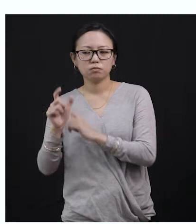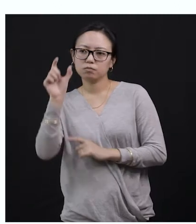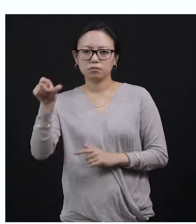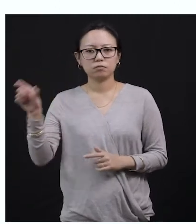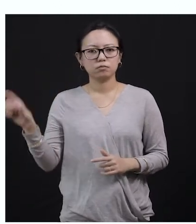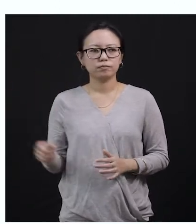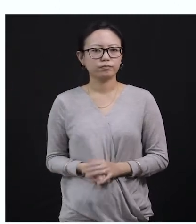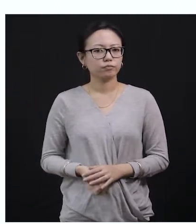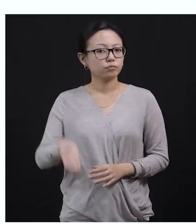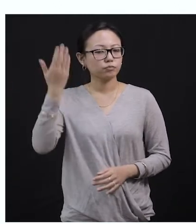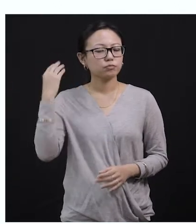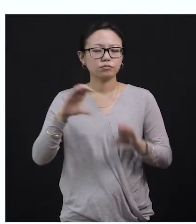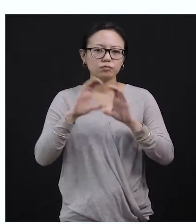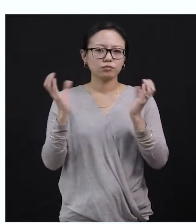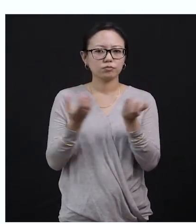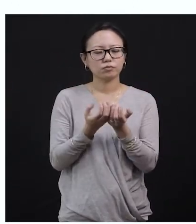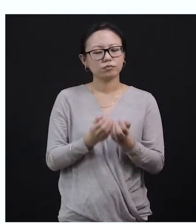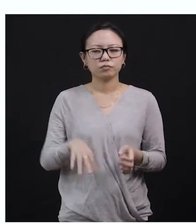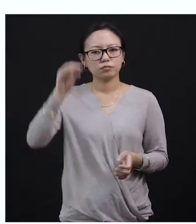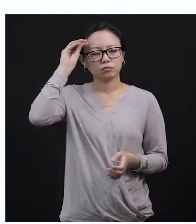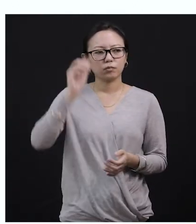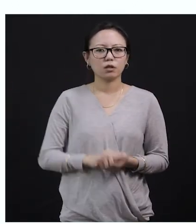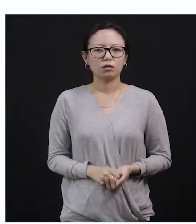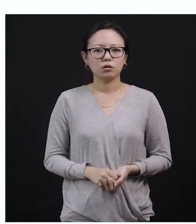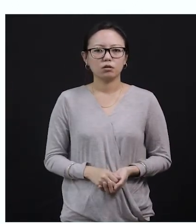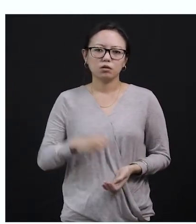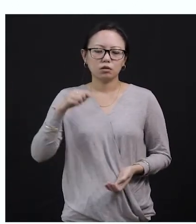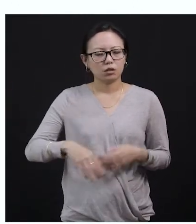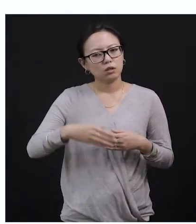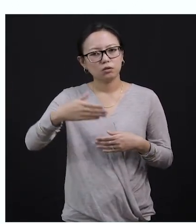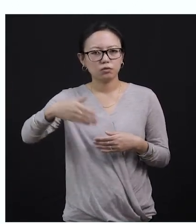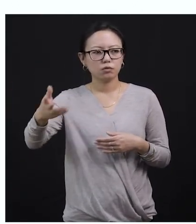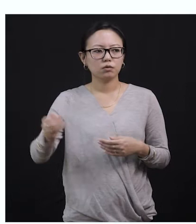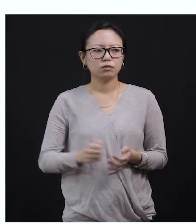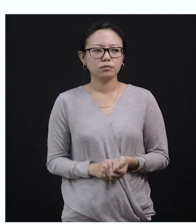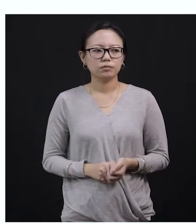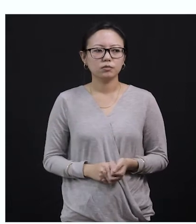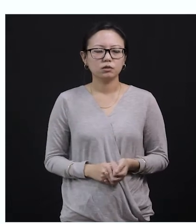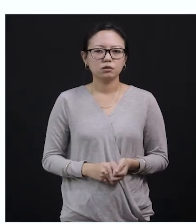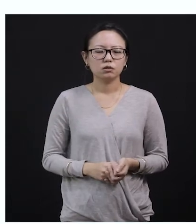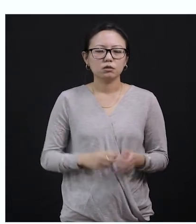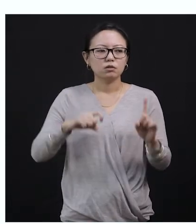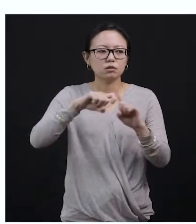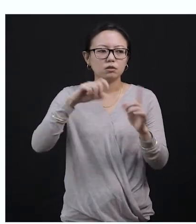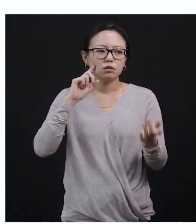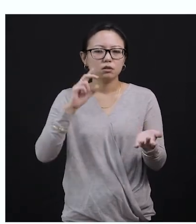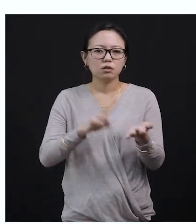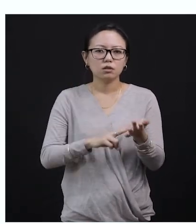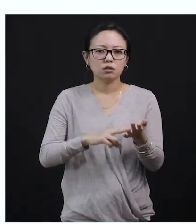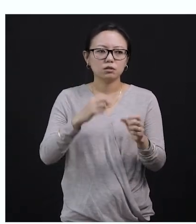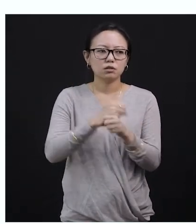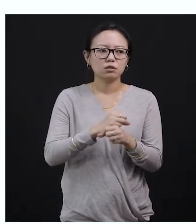have discussed in the previous class. Now we are going to continue from the kingdom of Magadha from